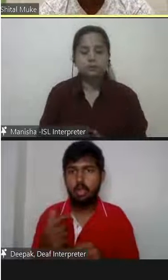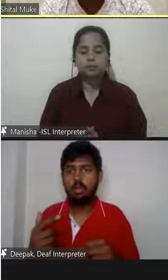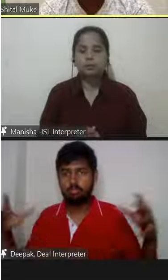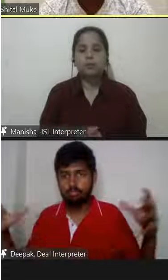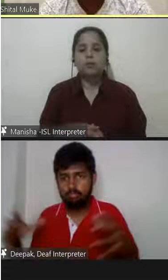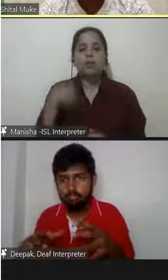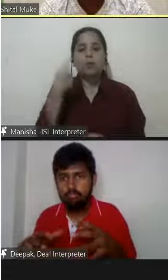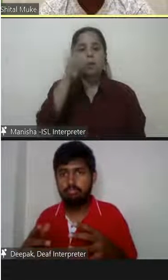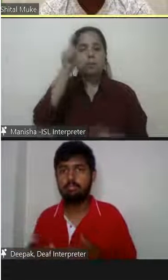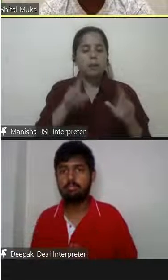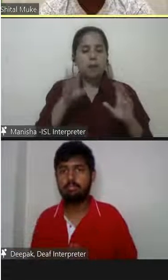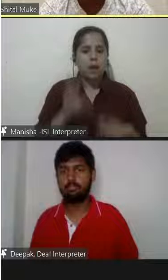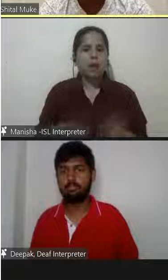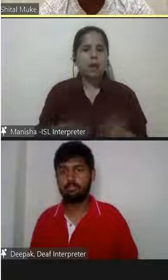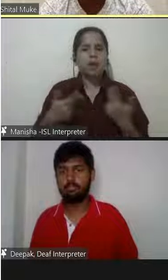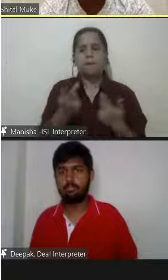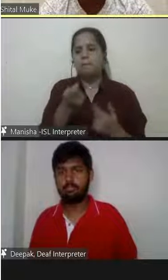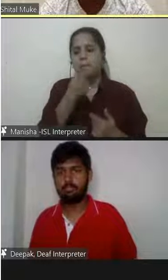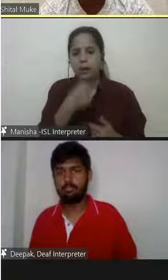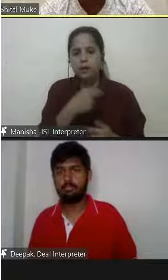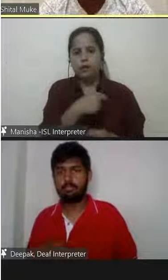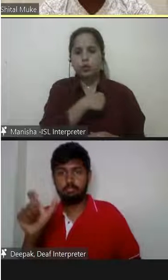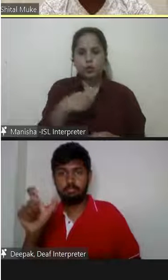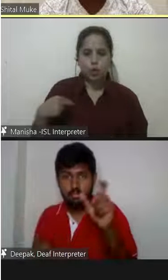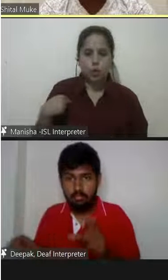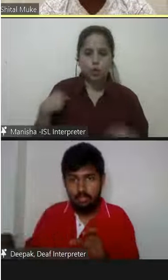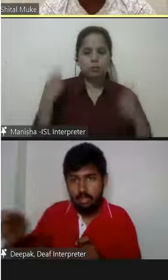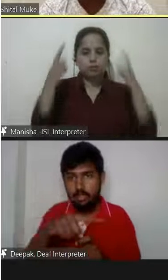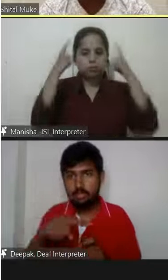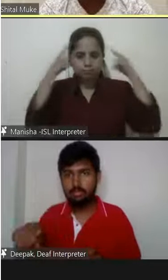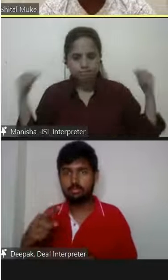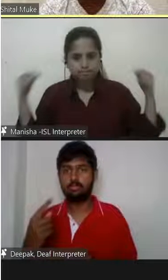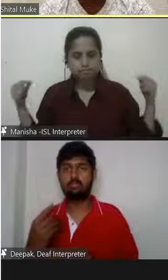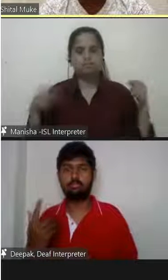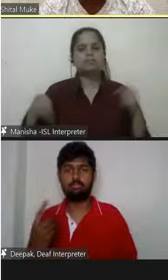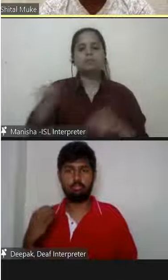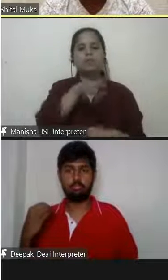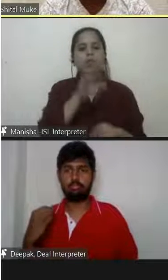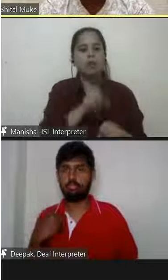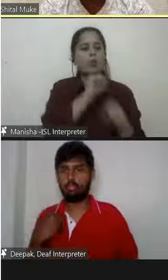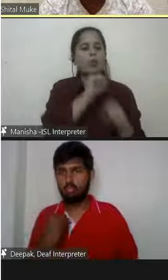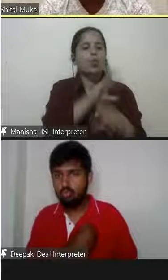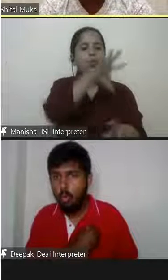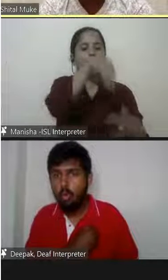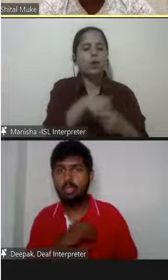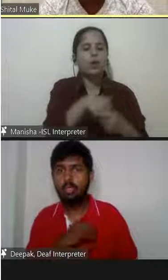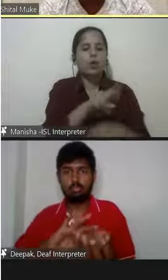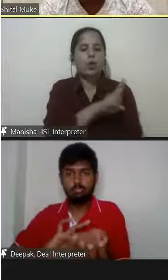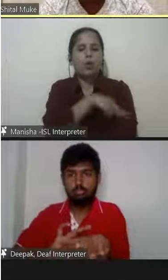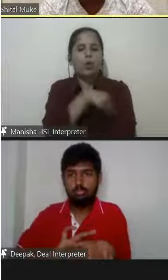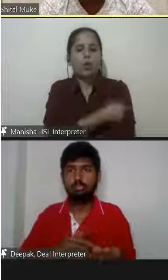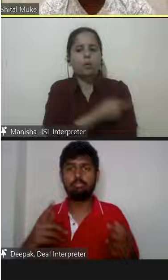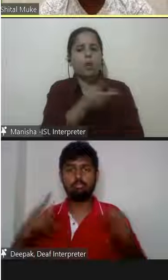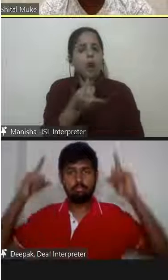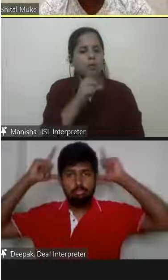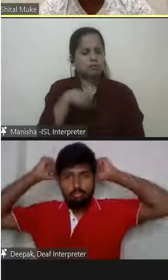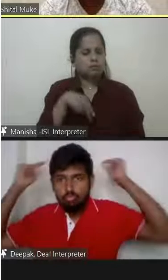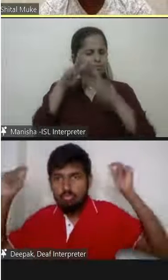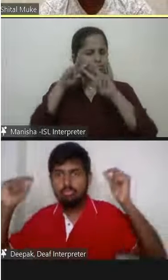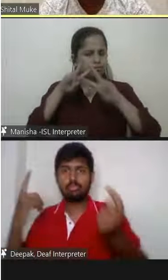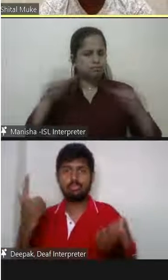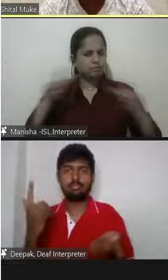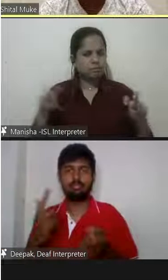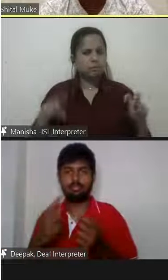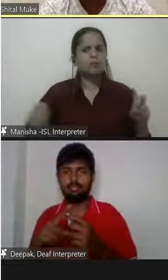physicians working at the primary healthcare centers. And this study again was a